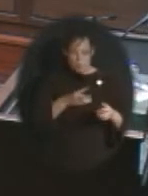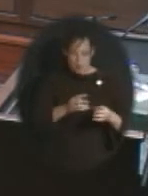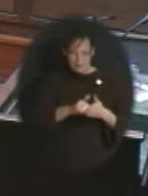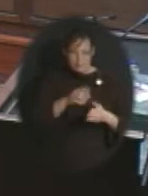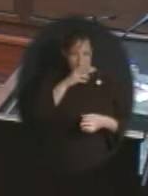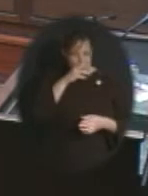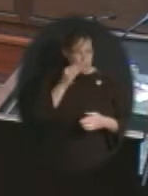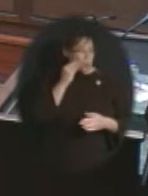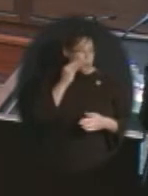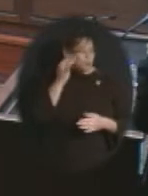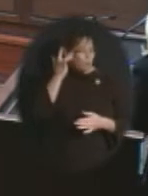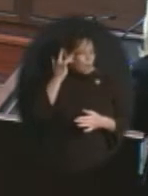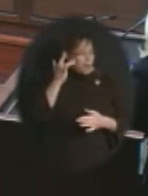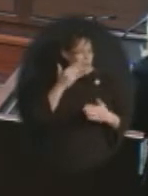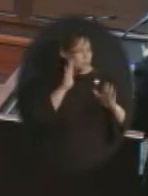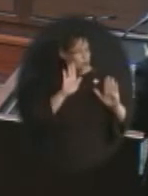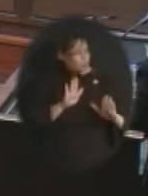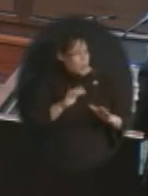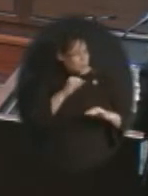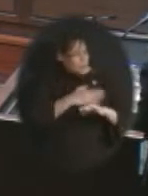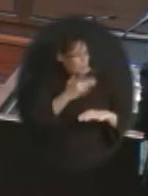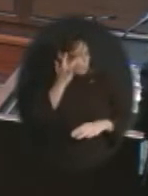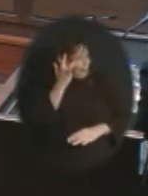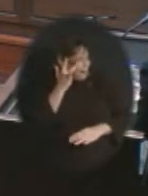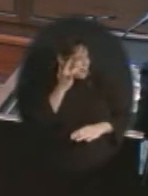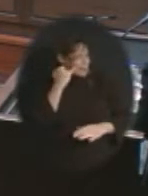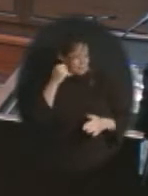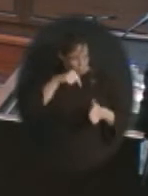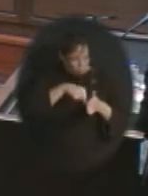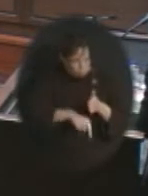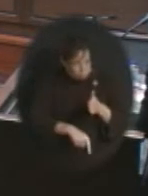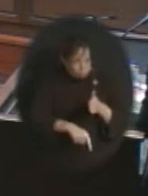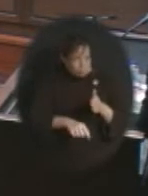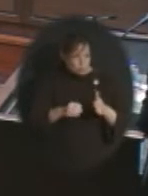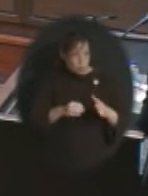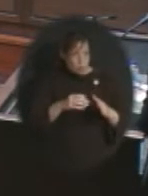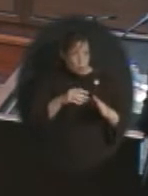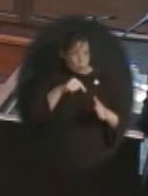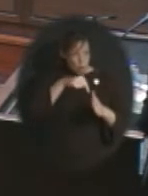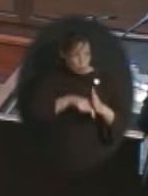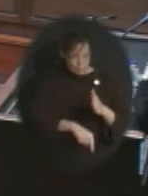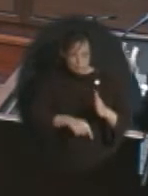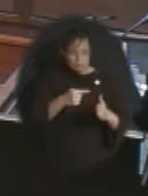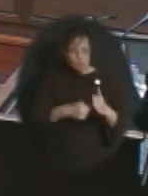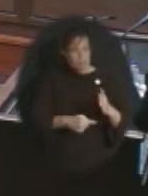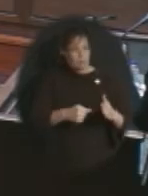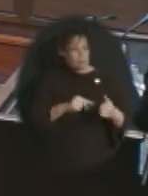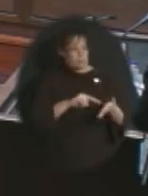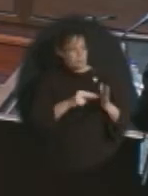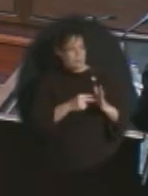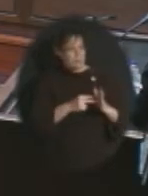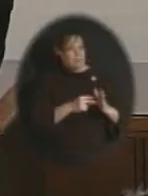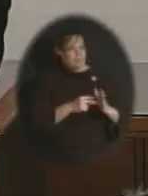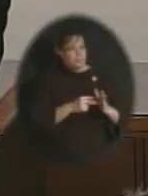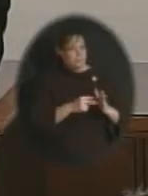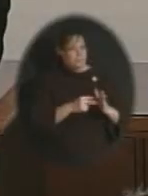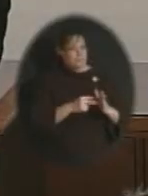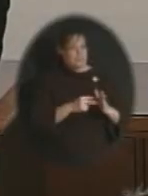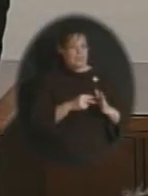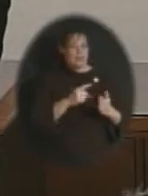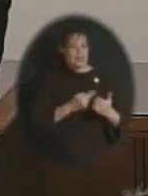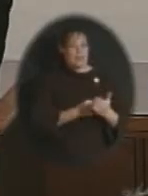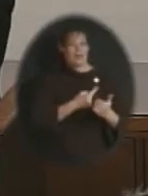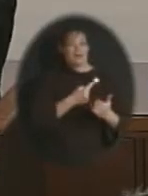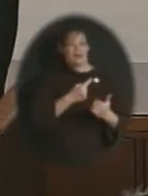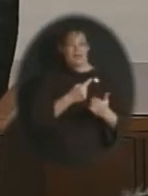will know why was it a great job if you dig deeper. So we're going that deep is what you're saying? In intermittently.